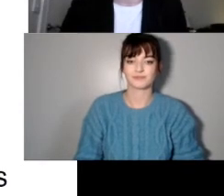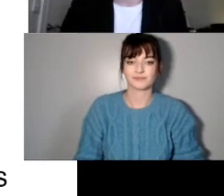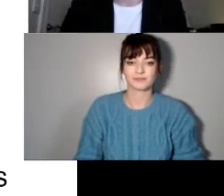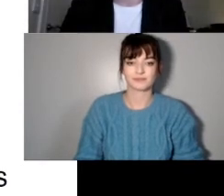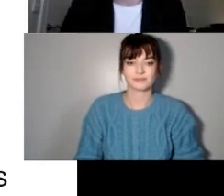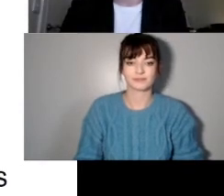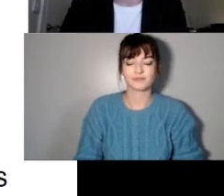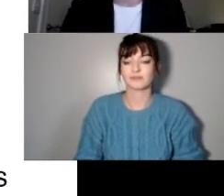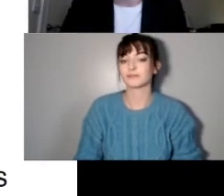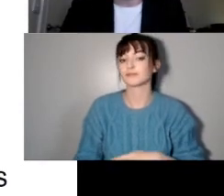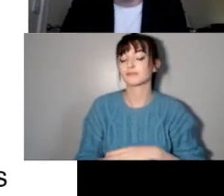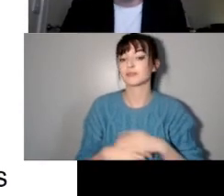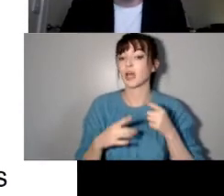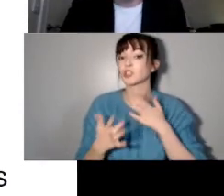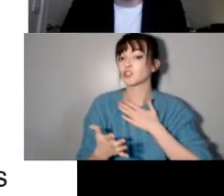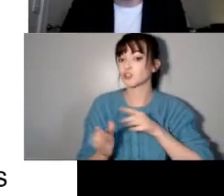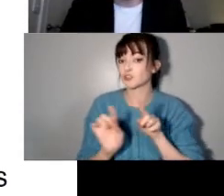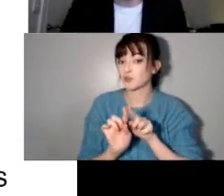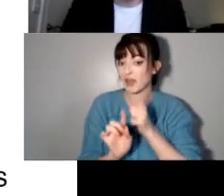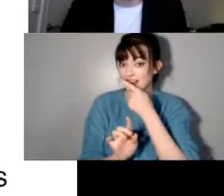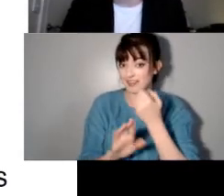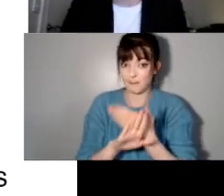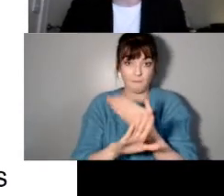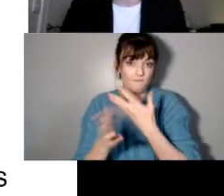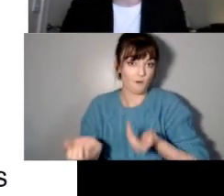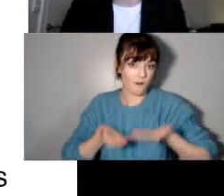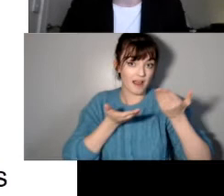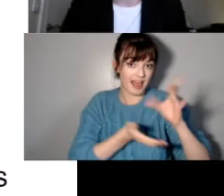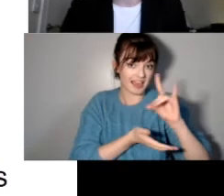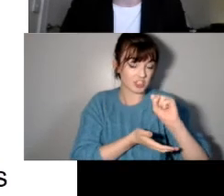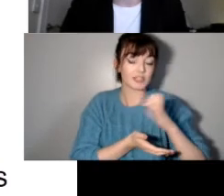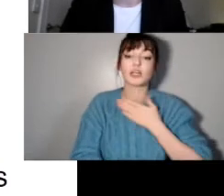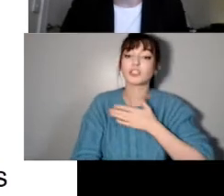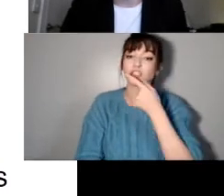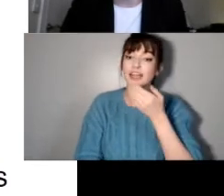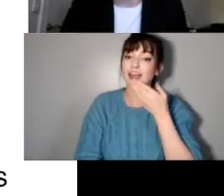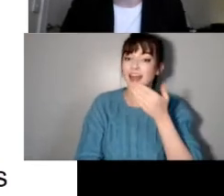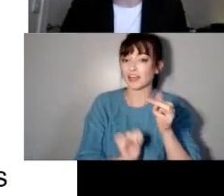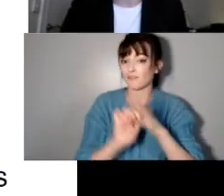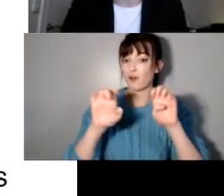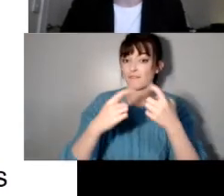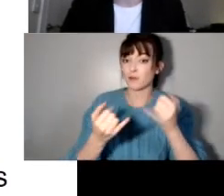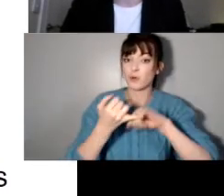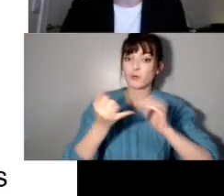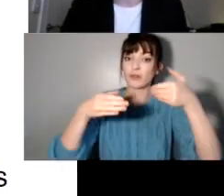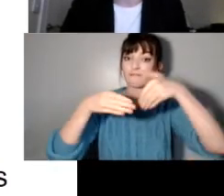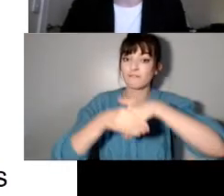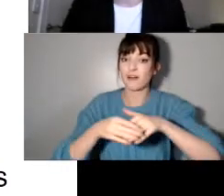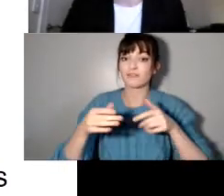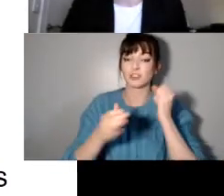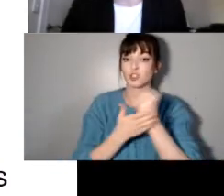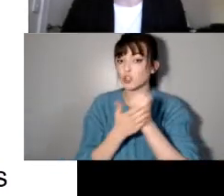And just to also say, before handing over to the HSE, just to say a big thanks to participants in study, family members and staff,